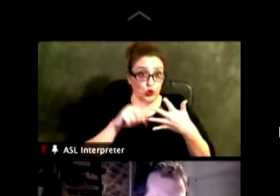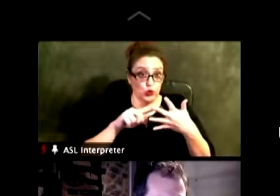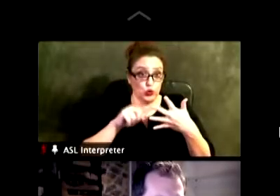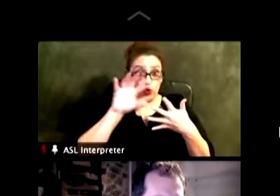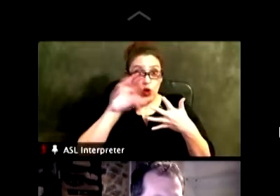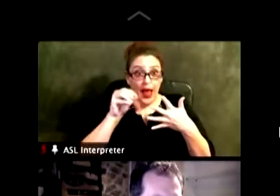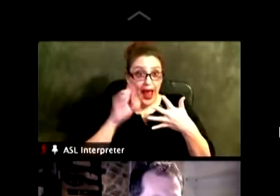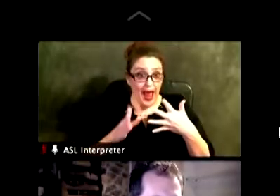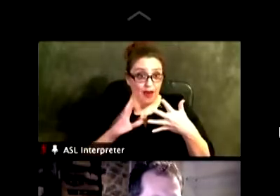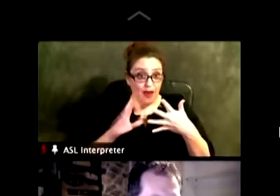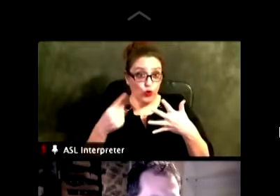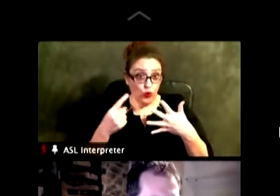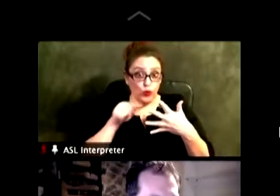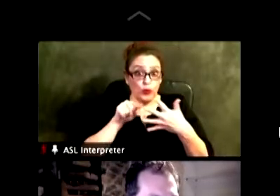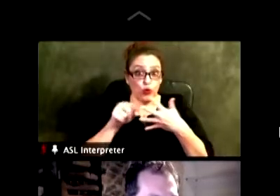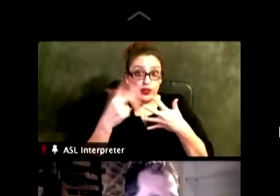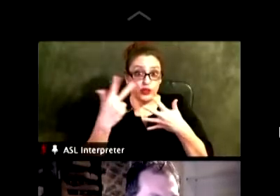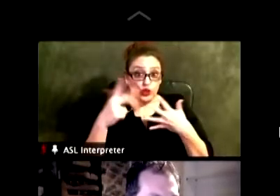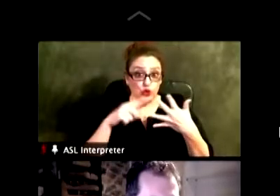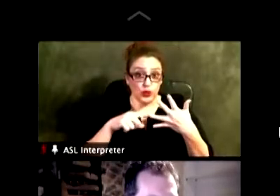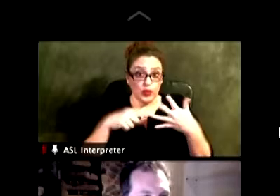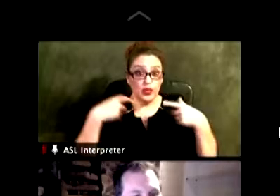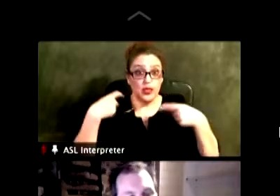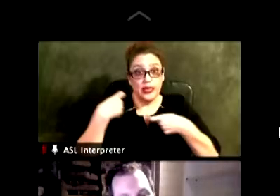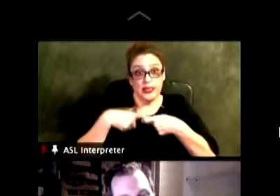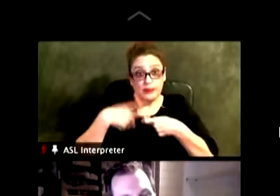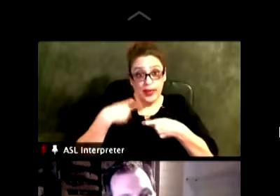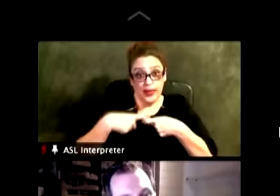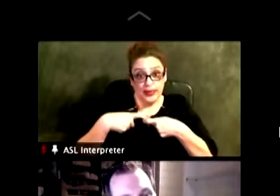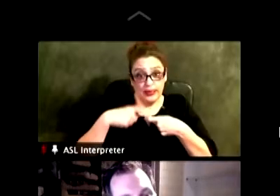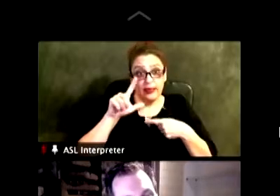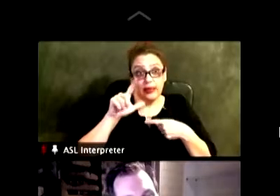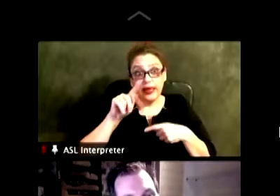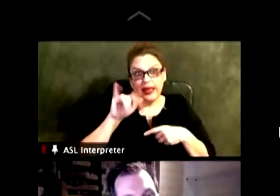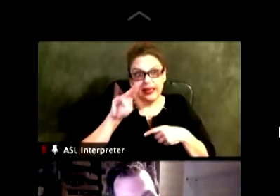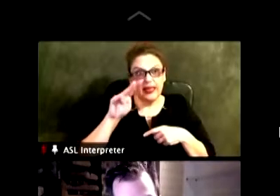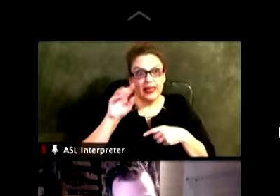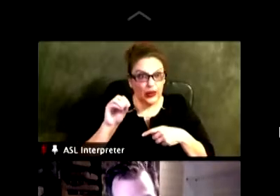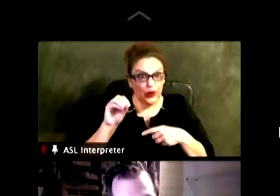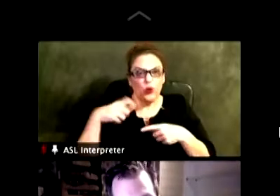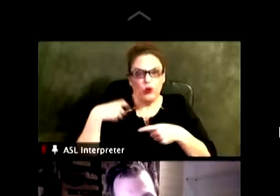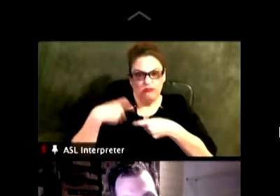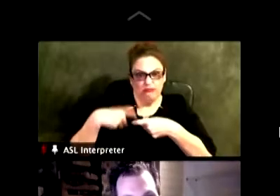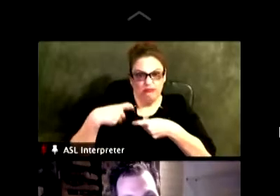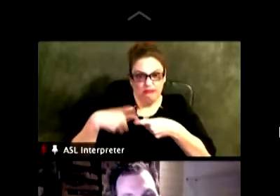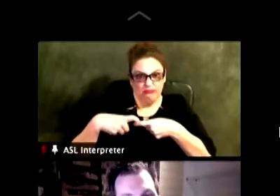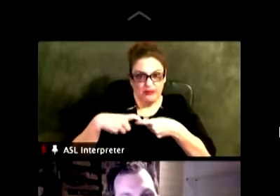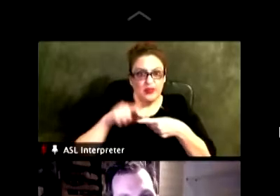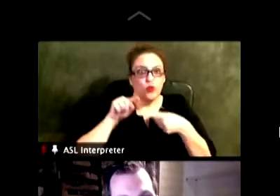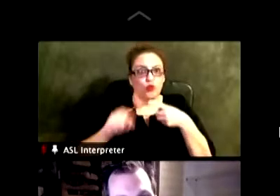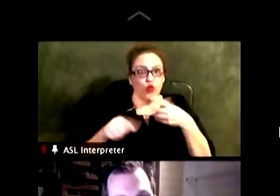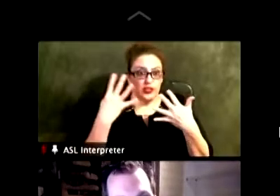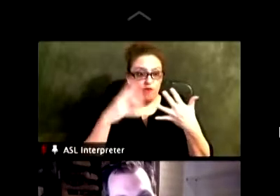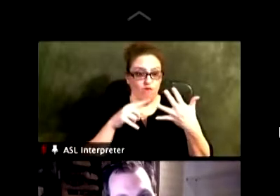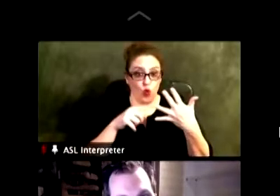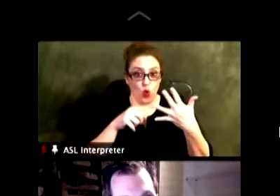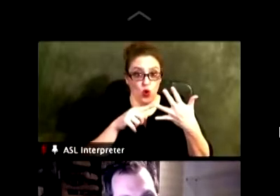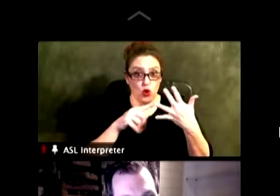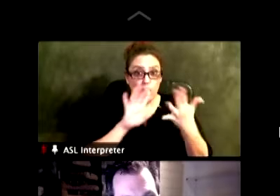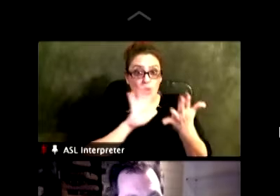3. Hispanic, Latino, or Chicano, or Latinx, press 4. And Middle Eastern,